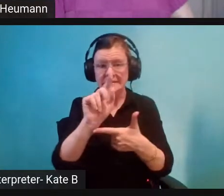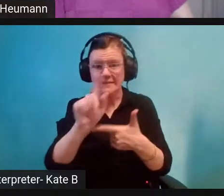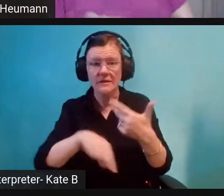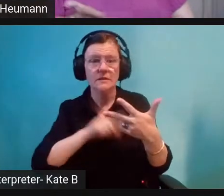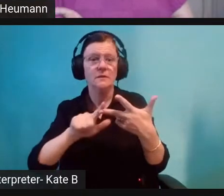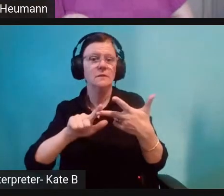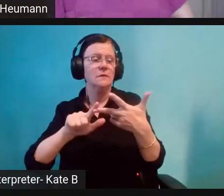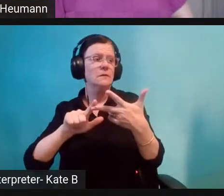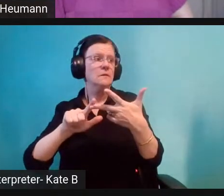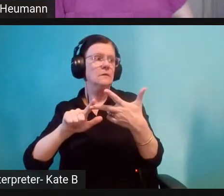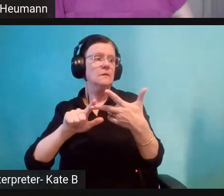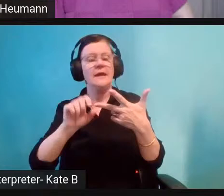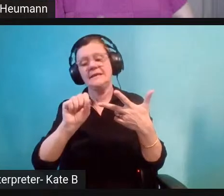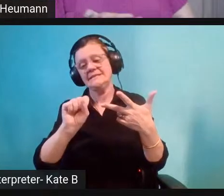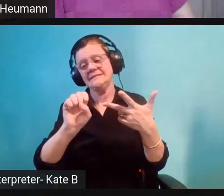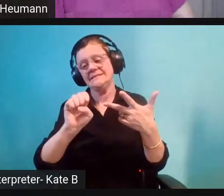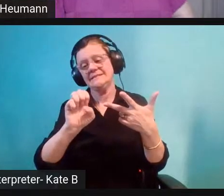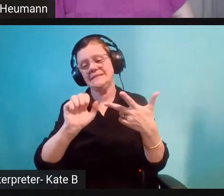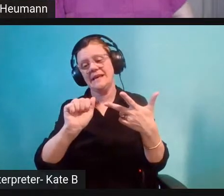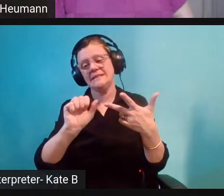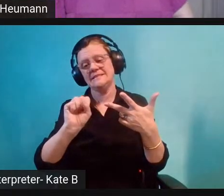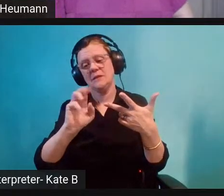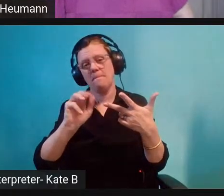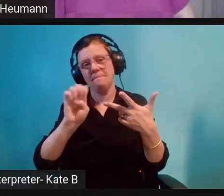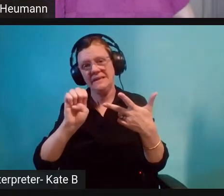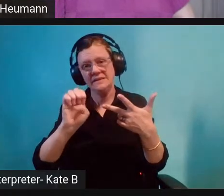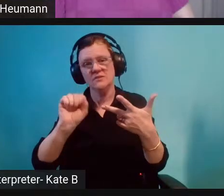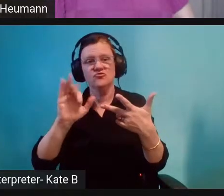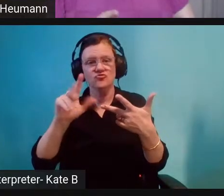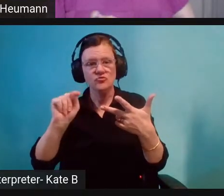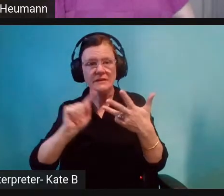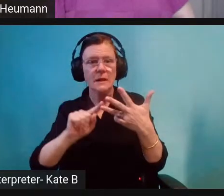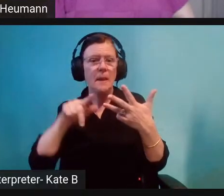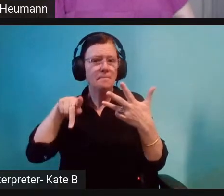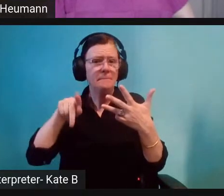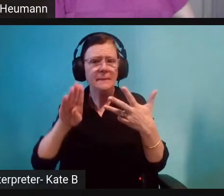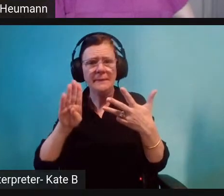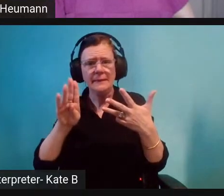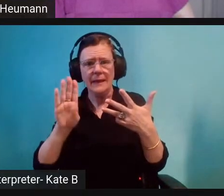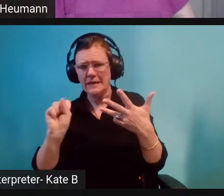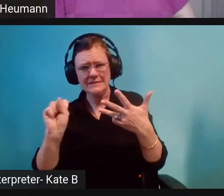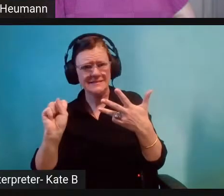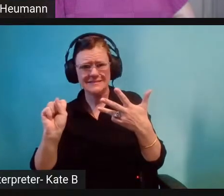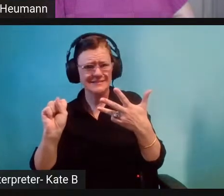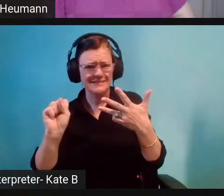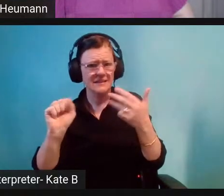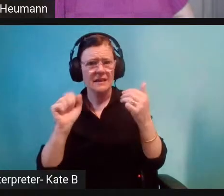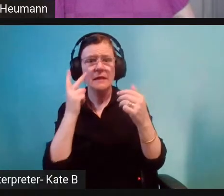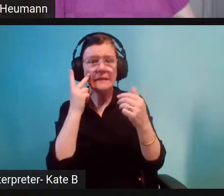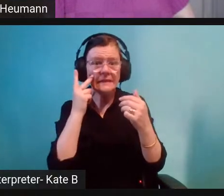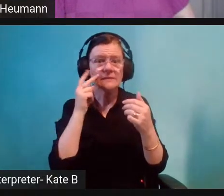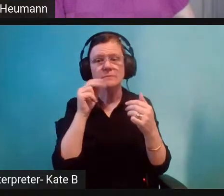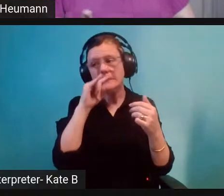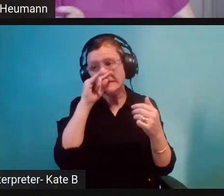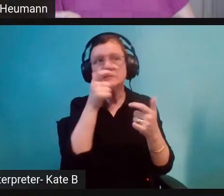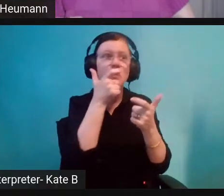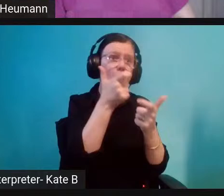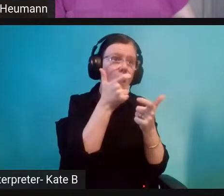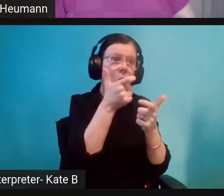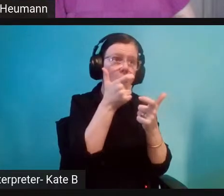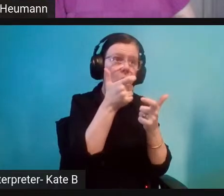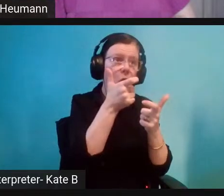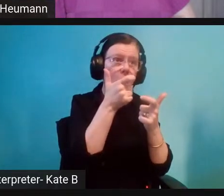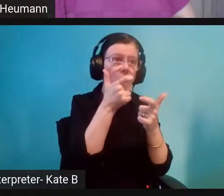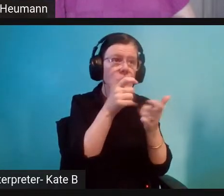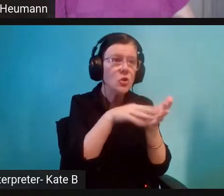on Sesame Street, on PBS programs, all these different things where kids are learning, and on and